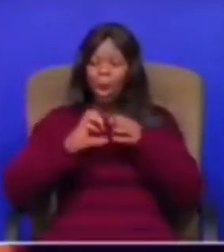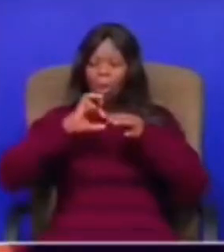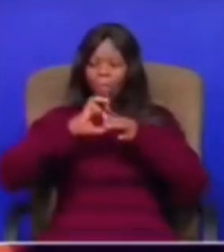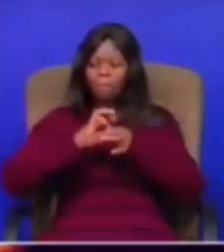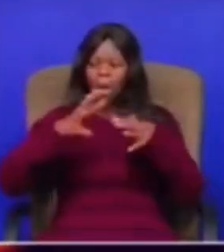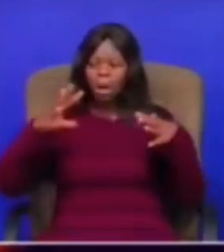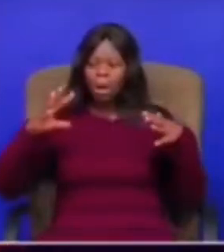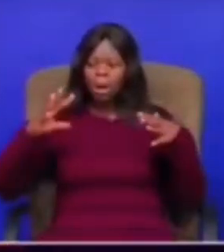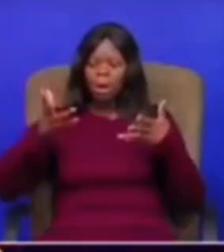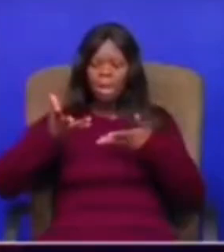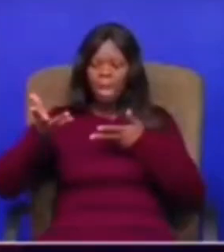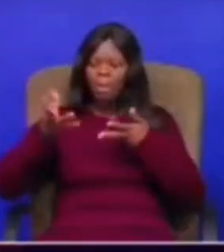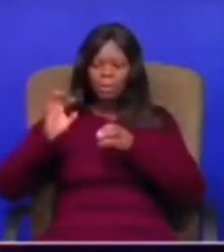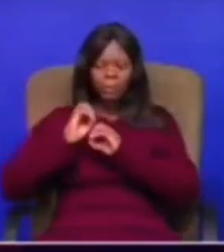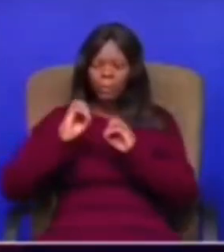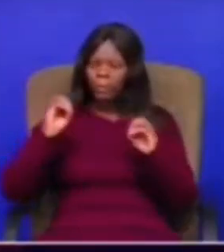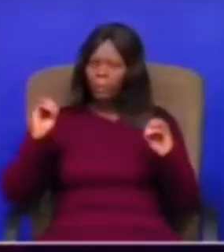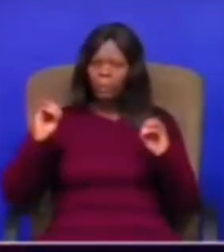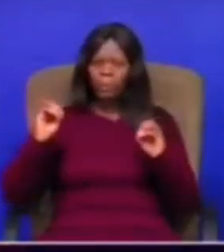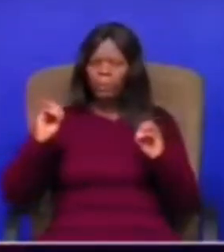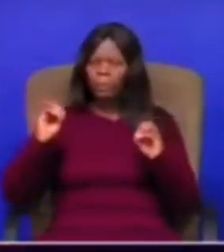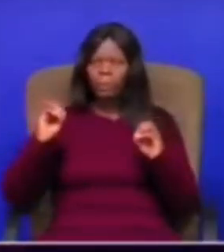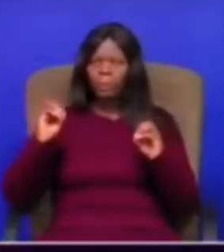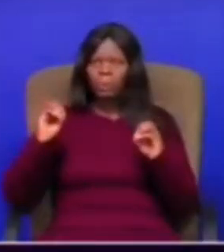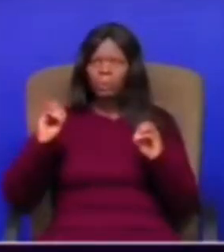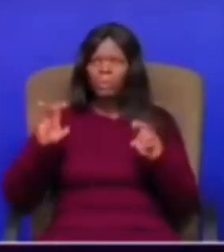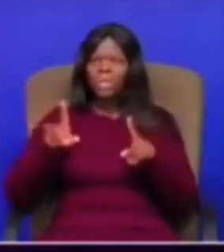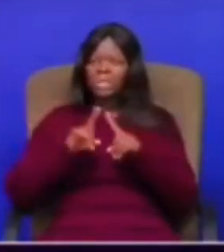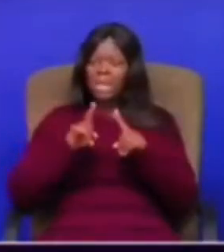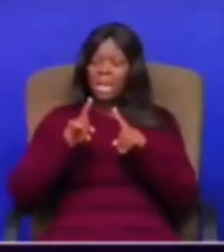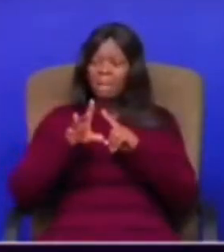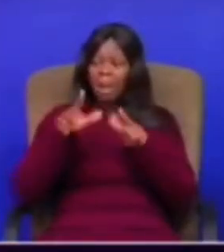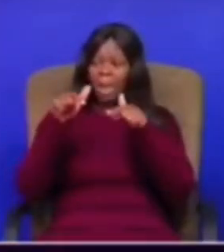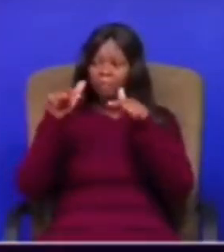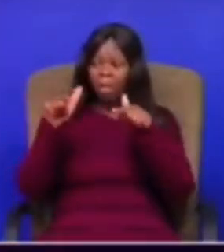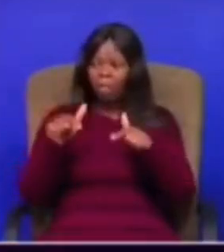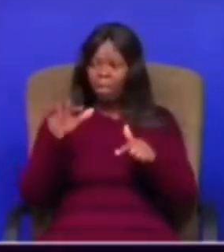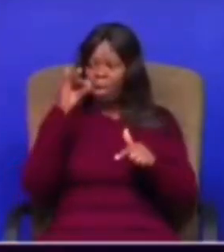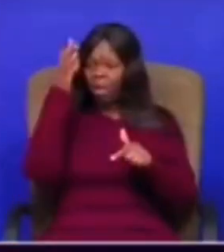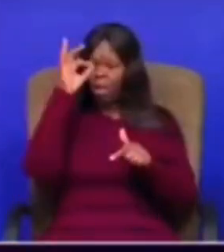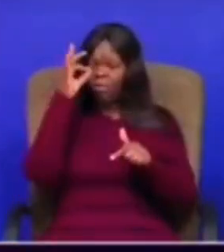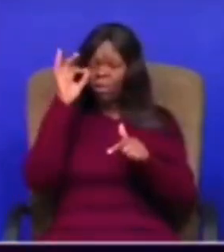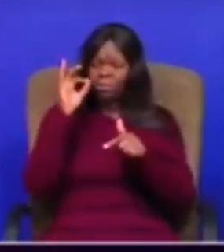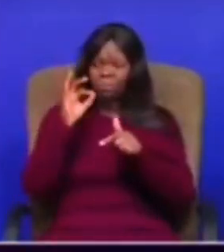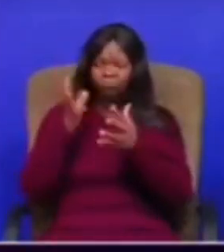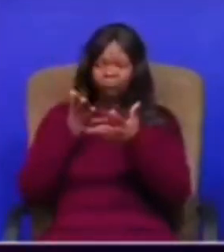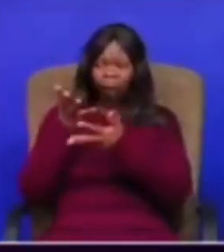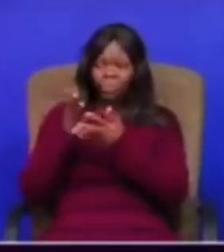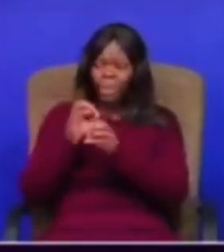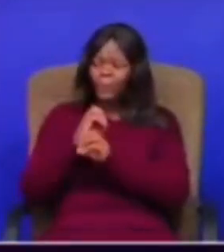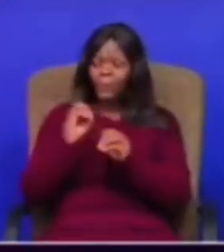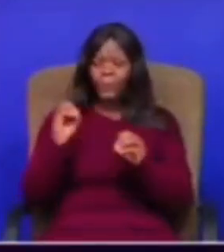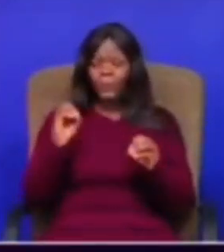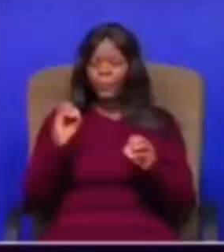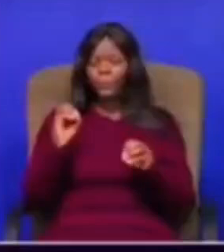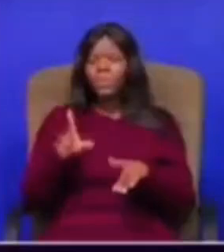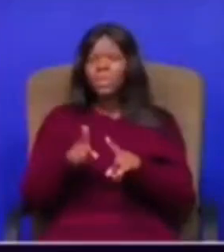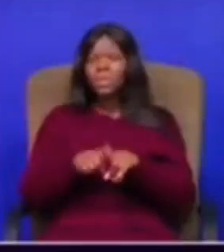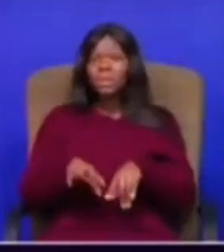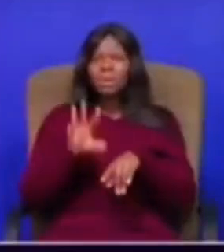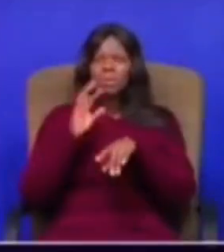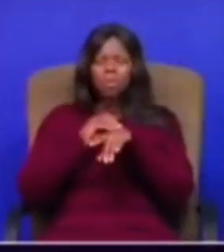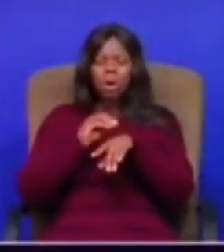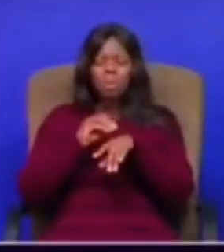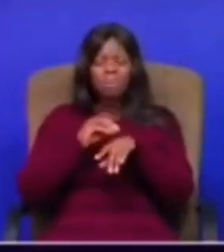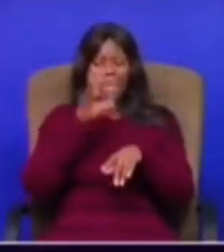really engaging at a government level to deal with issues that governments normally